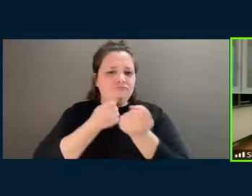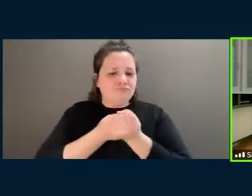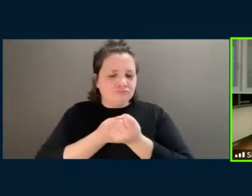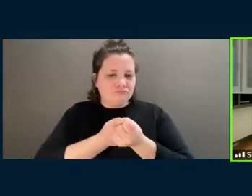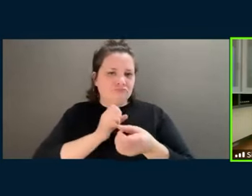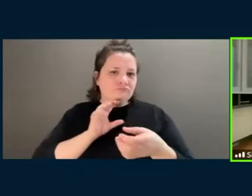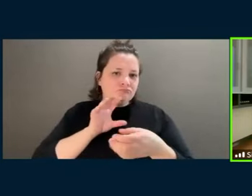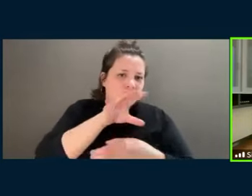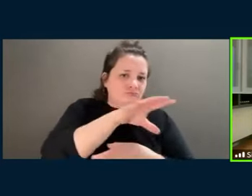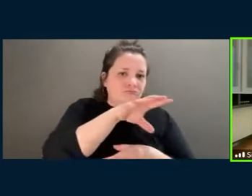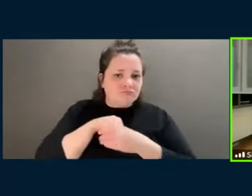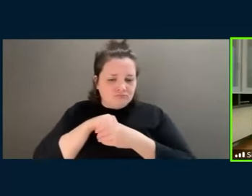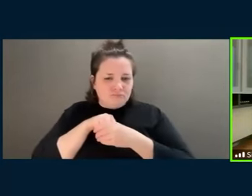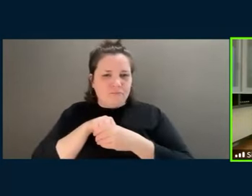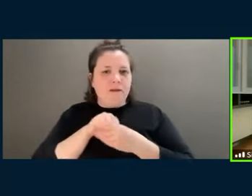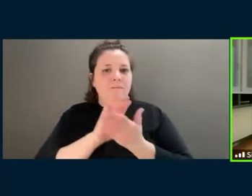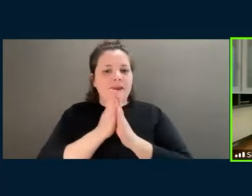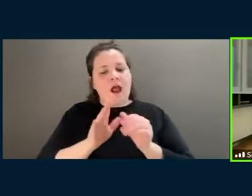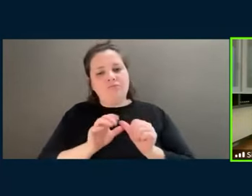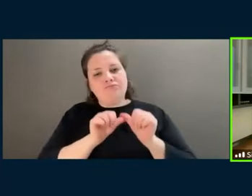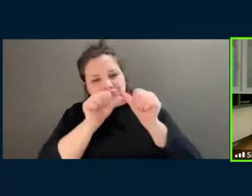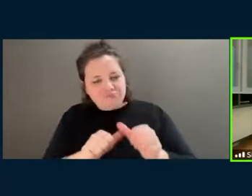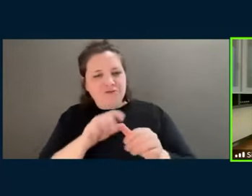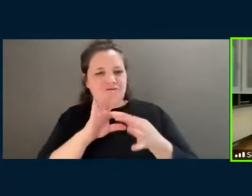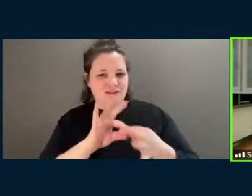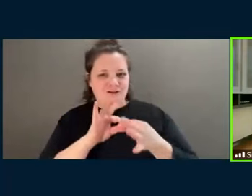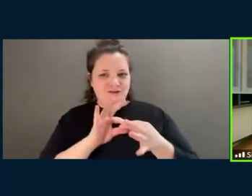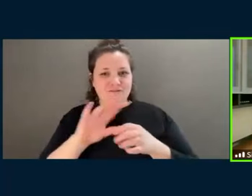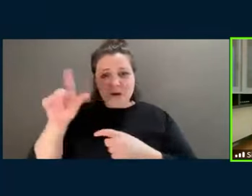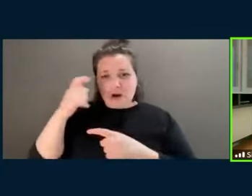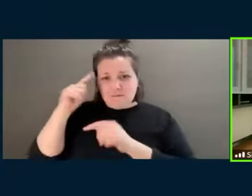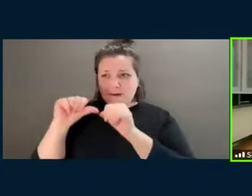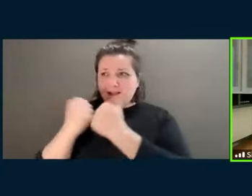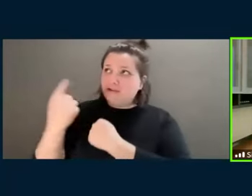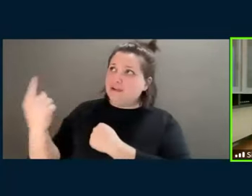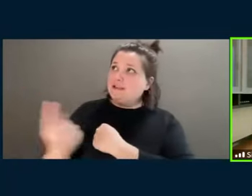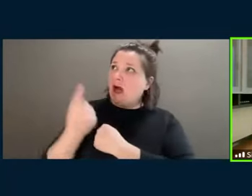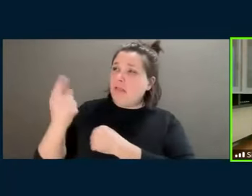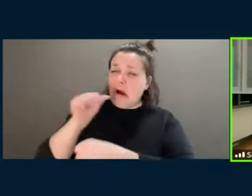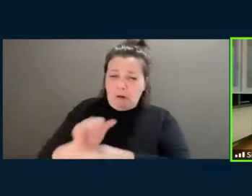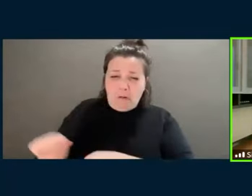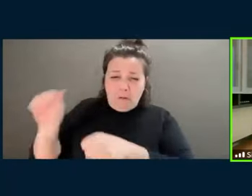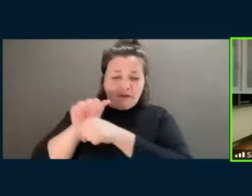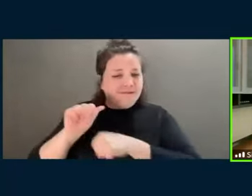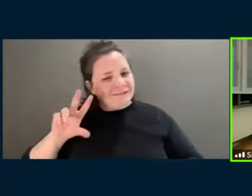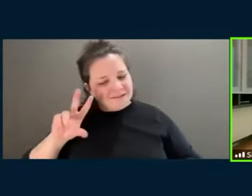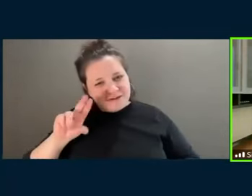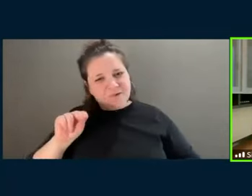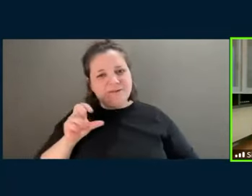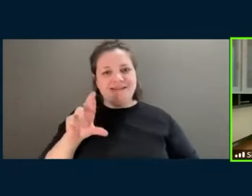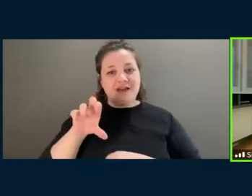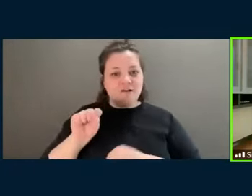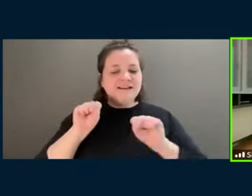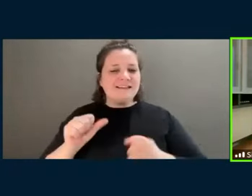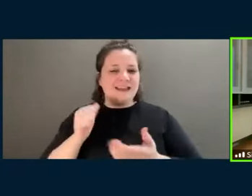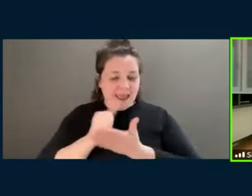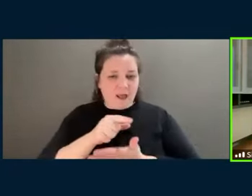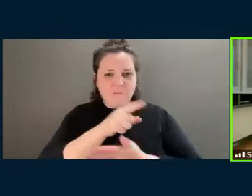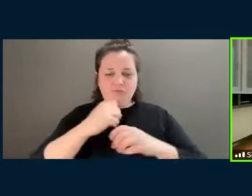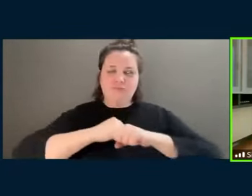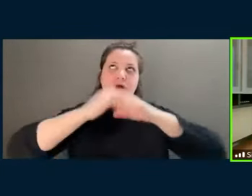meaningful and sustainable. Government partners don't have to do this work on their own. CRS can help you get a better understanding of smaller